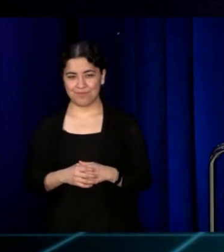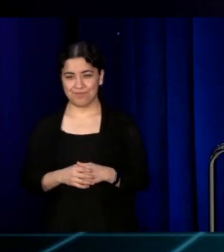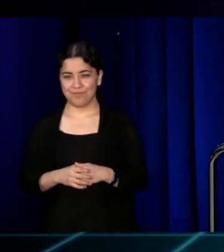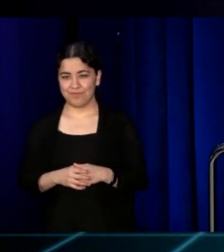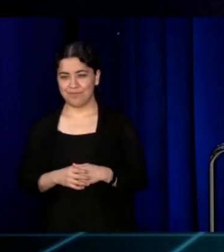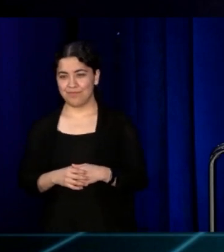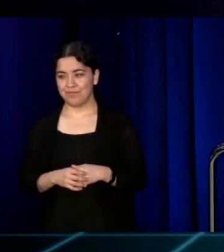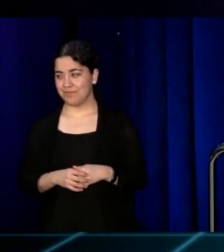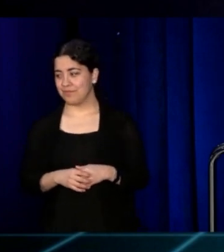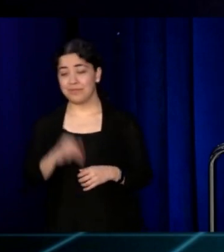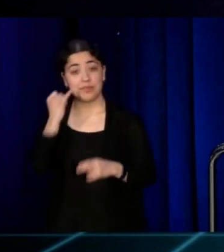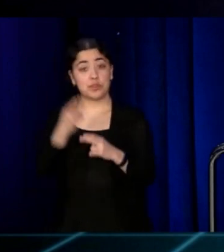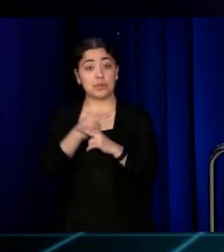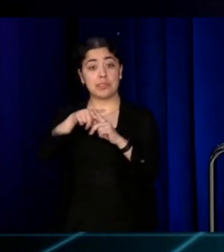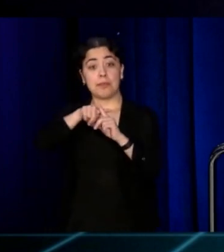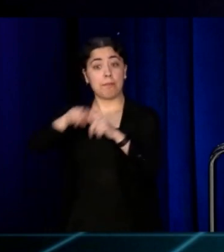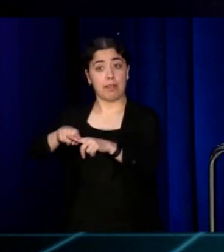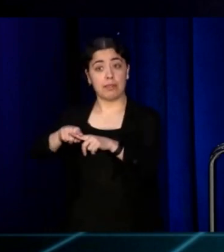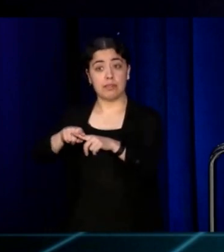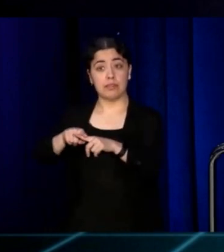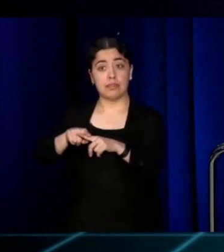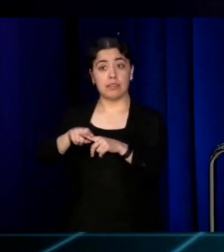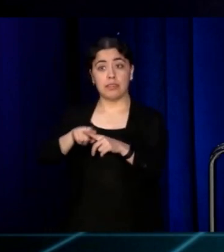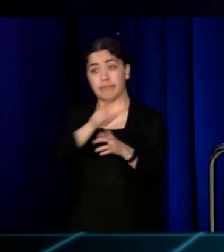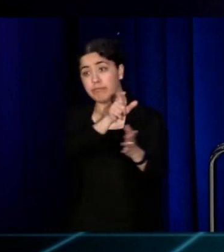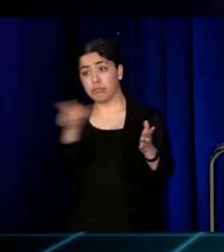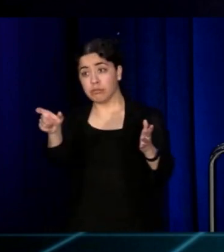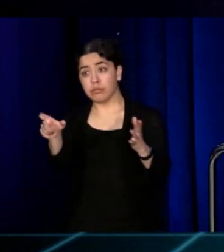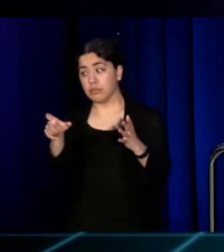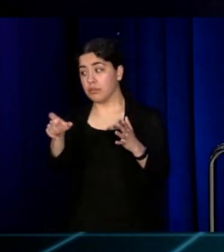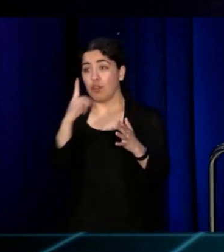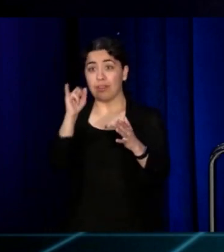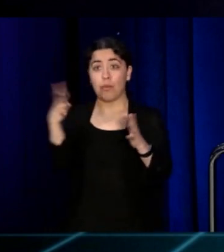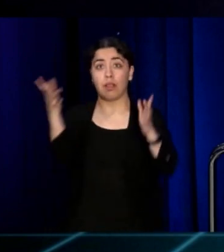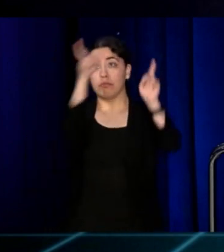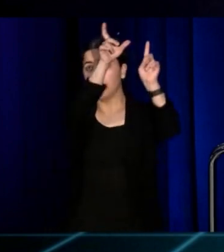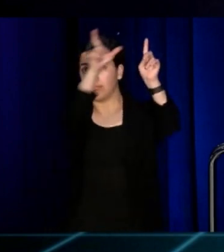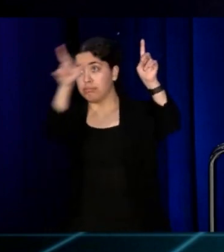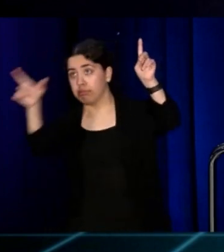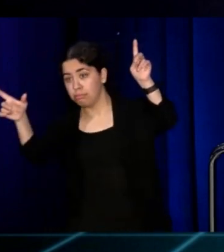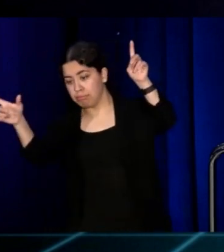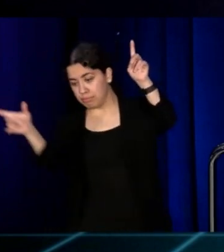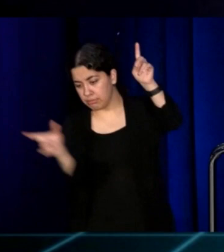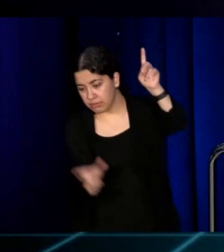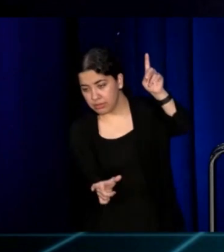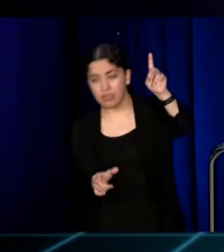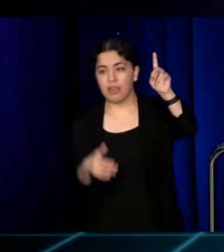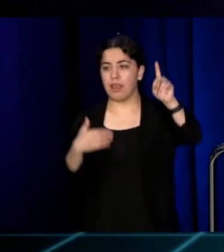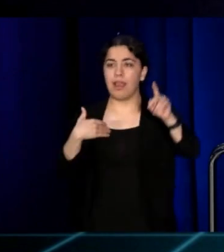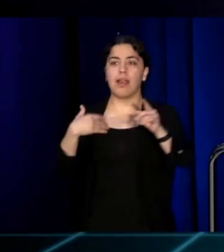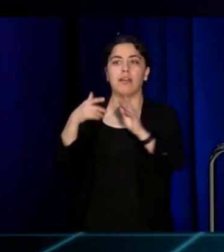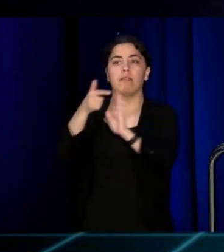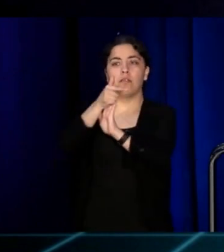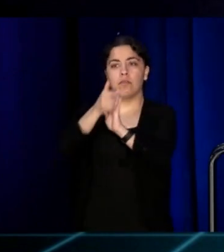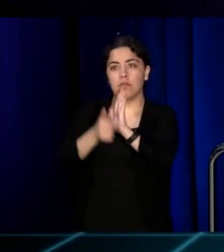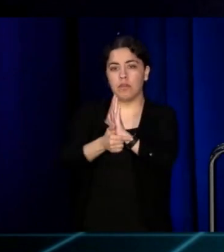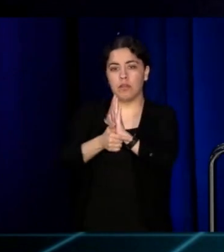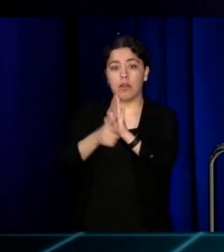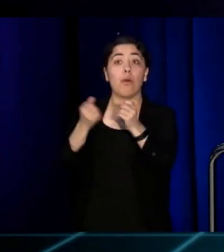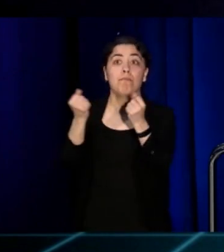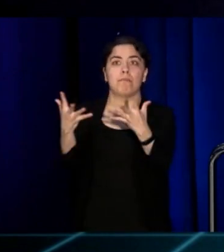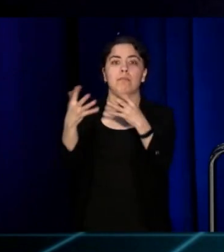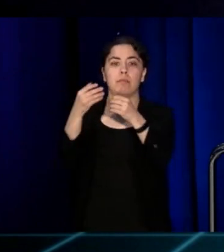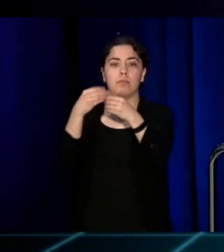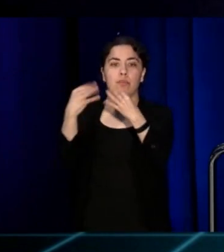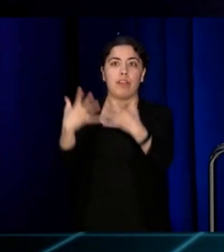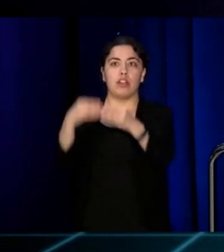when you use it as dependency injection, you end up having something that looks like this. You have a lot of providers, which are fine. Do you